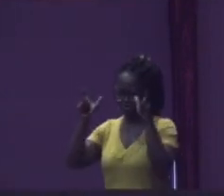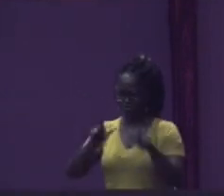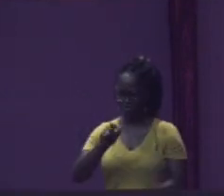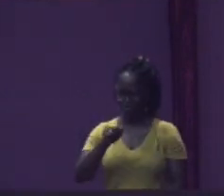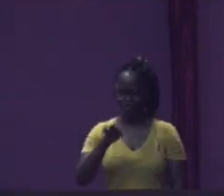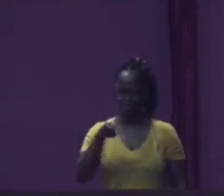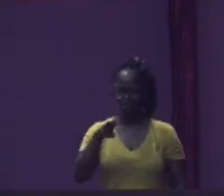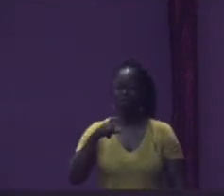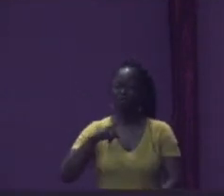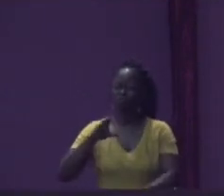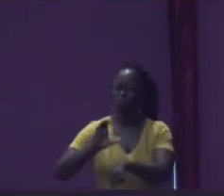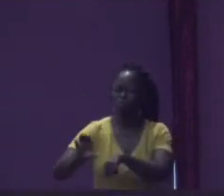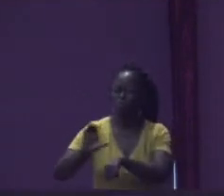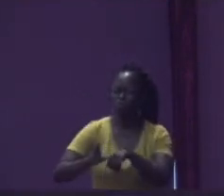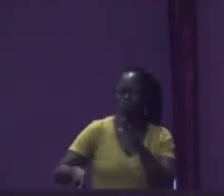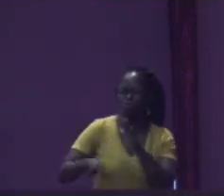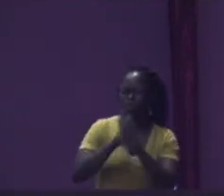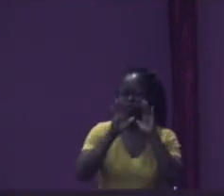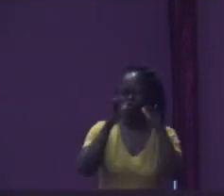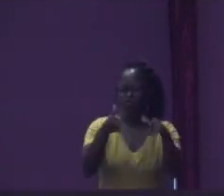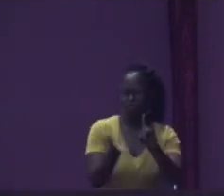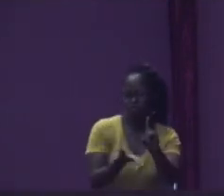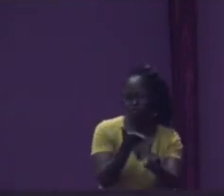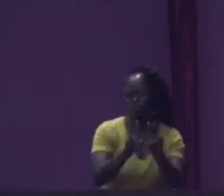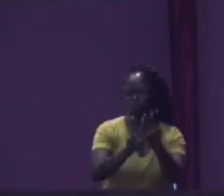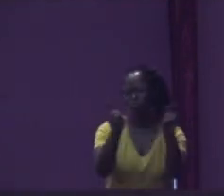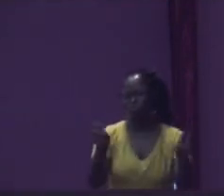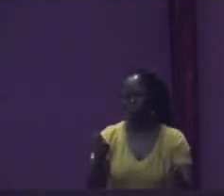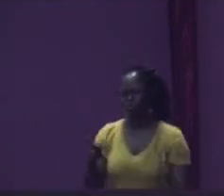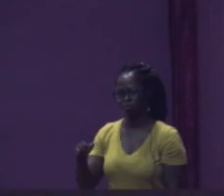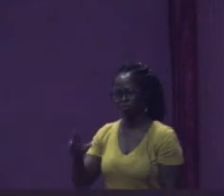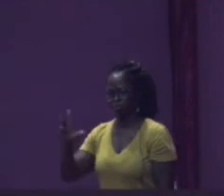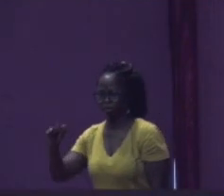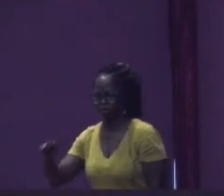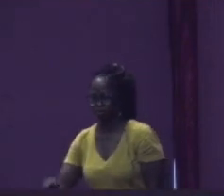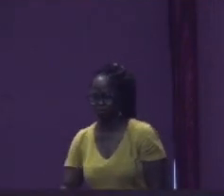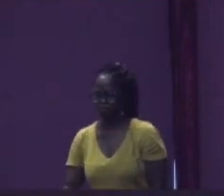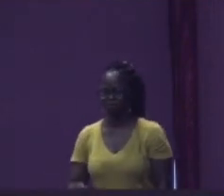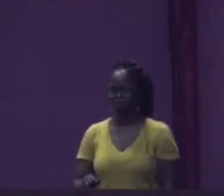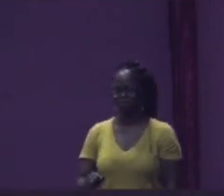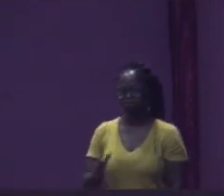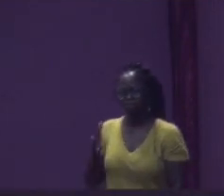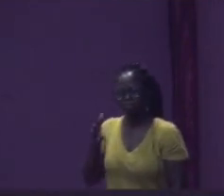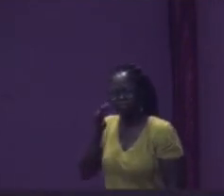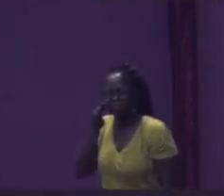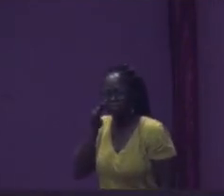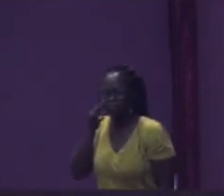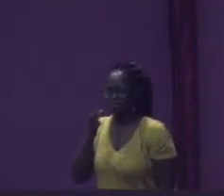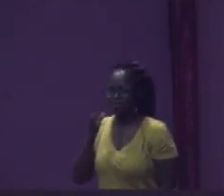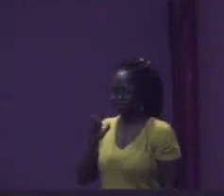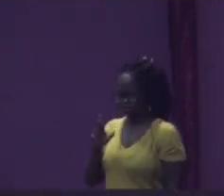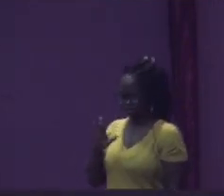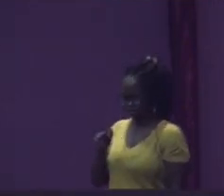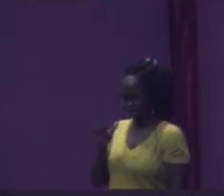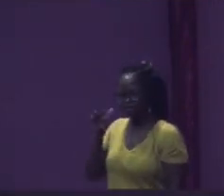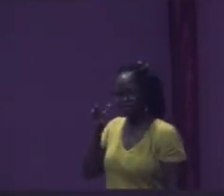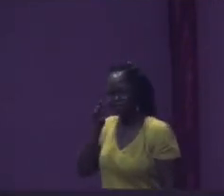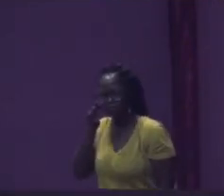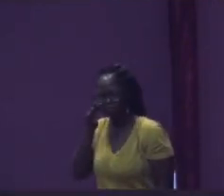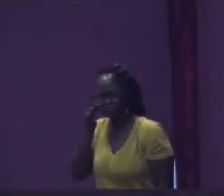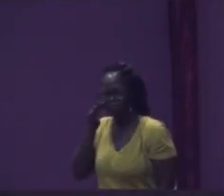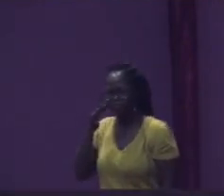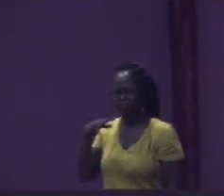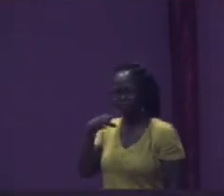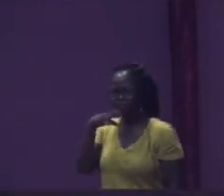midwives on plants, and she traveled and went to that program. But constantly you hear the doctors